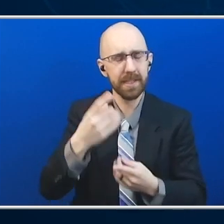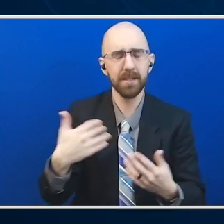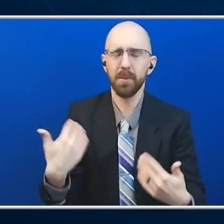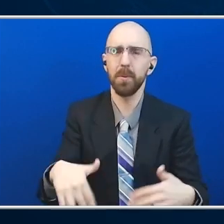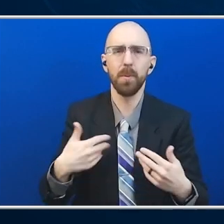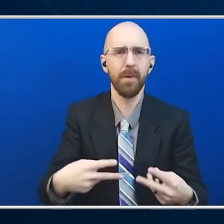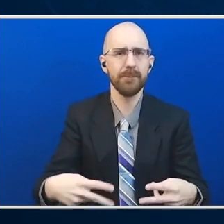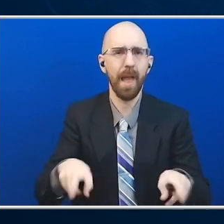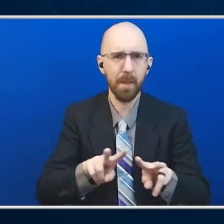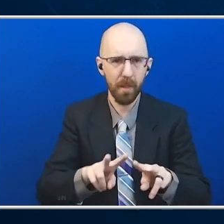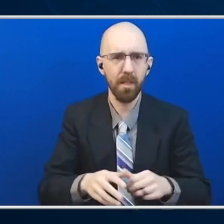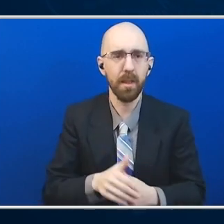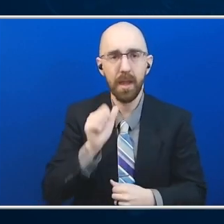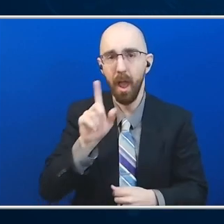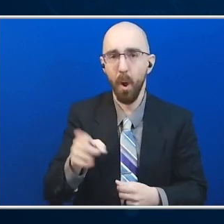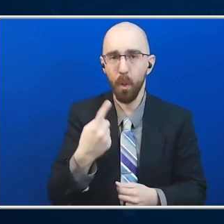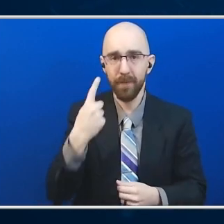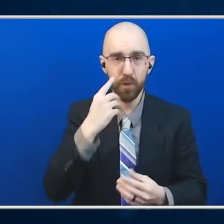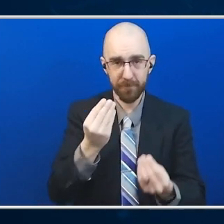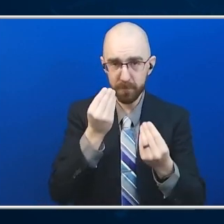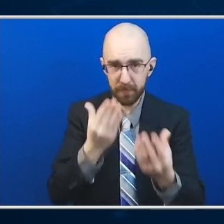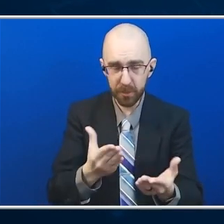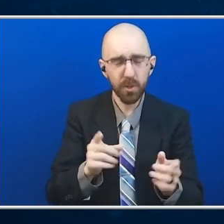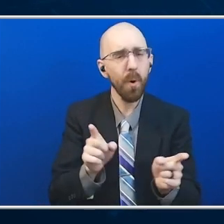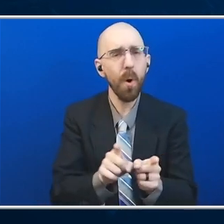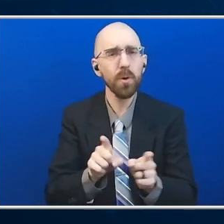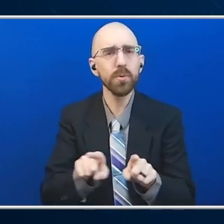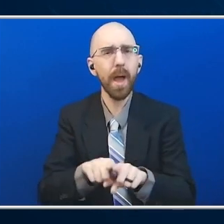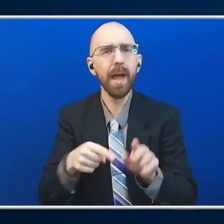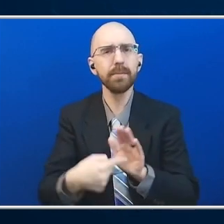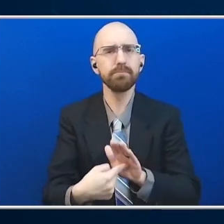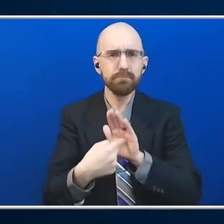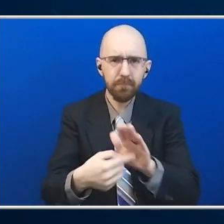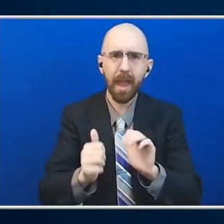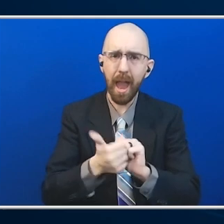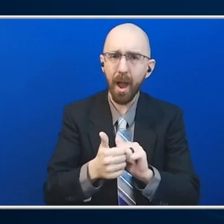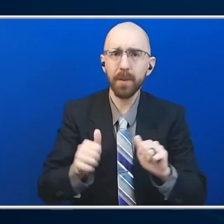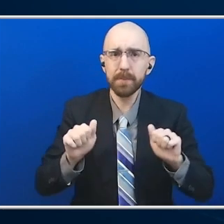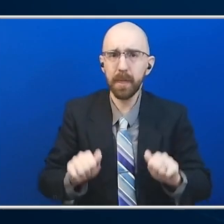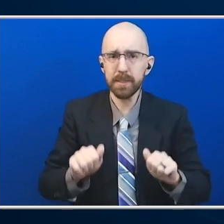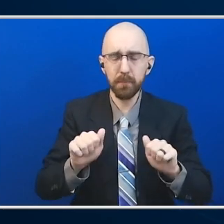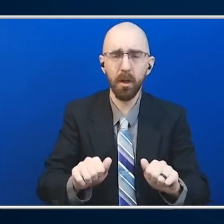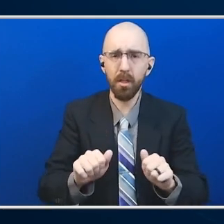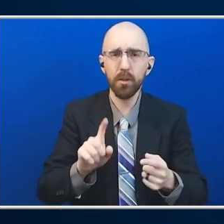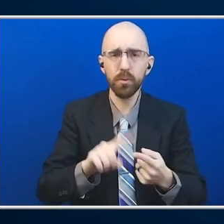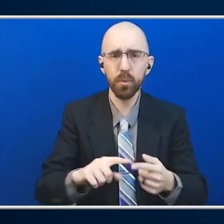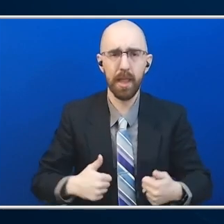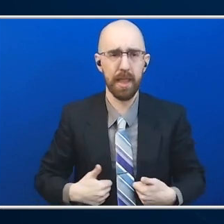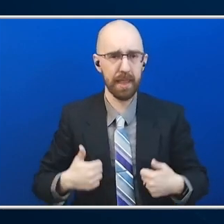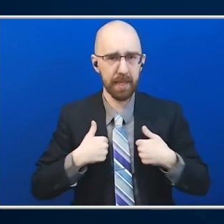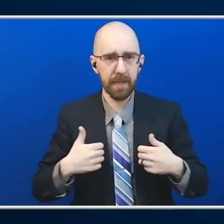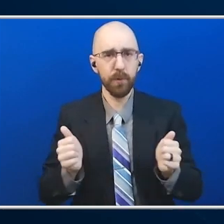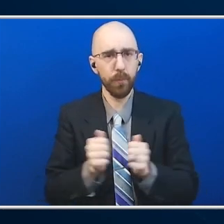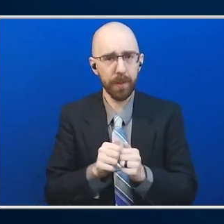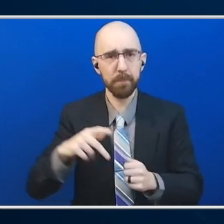not only for information, but also as a demonstration of how it is possible to live with Parkinson's